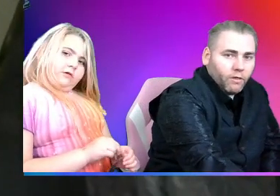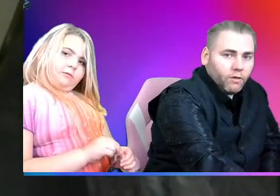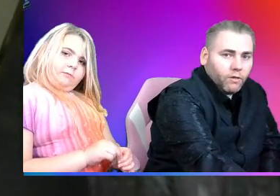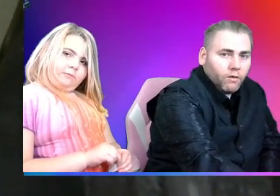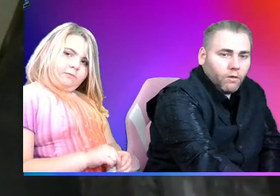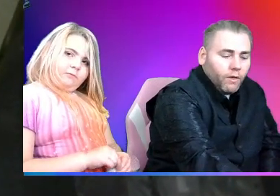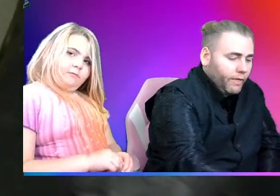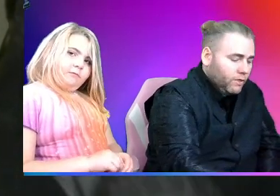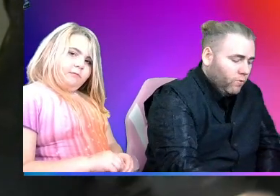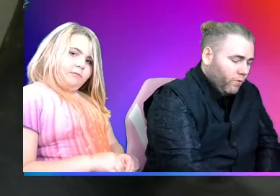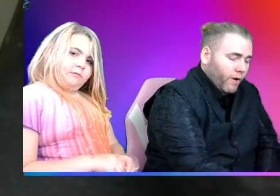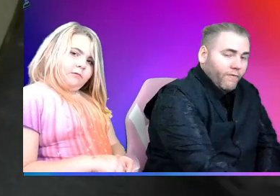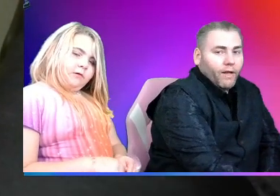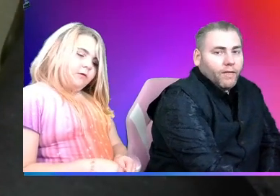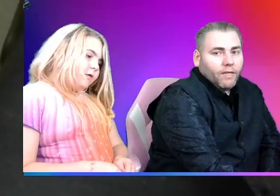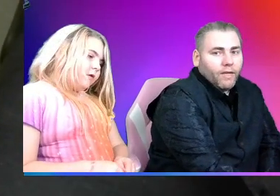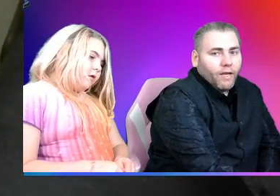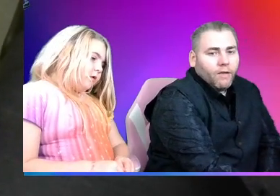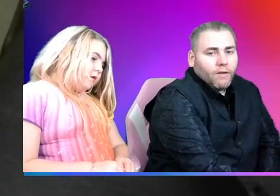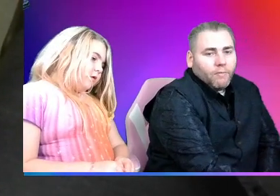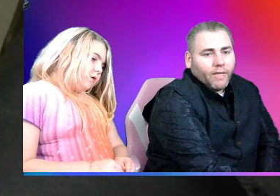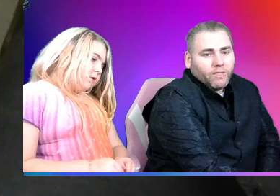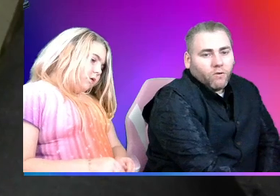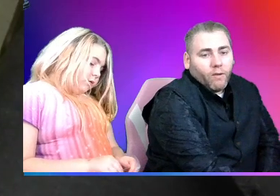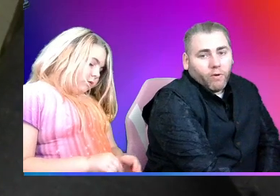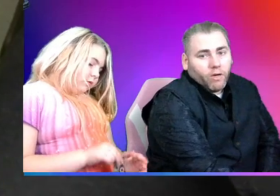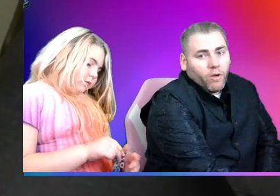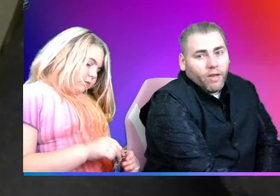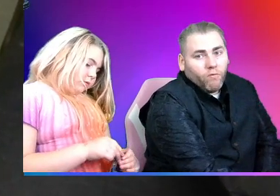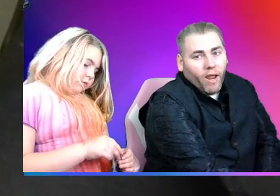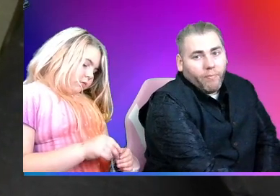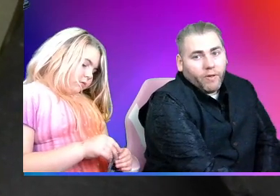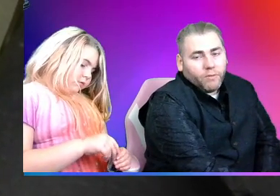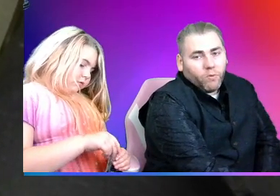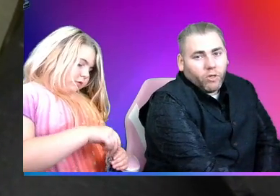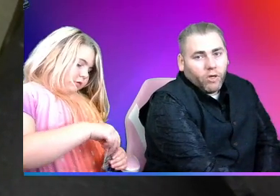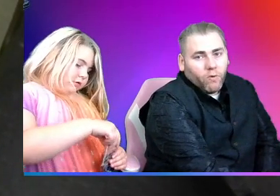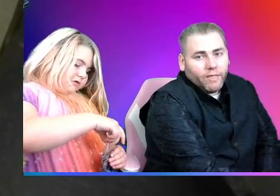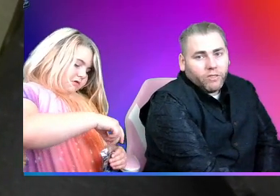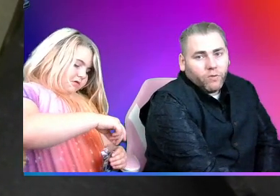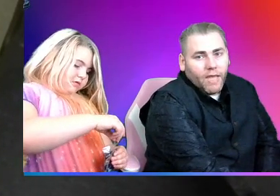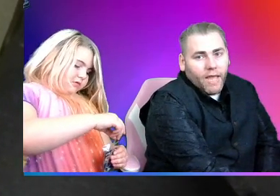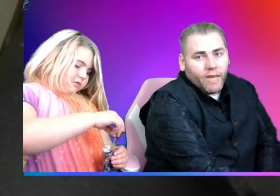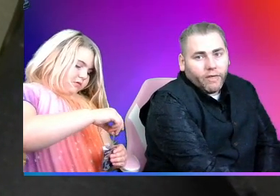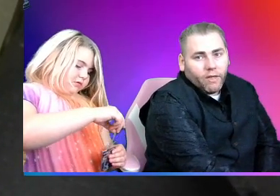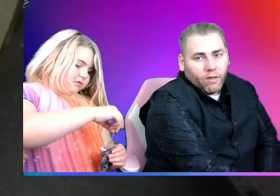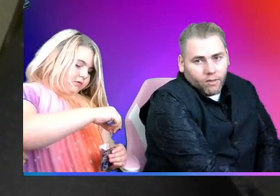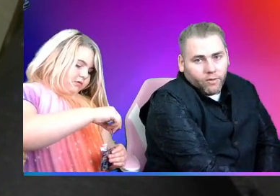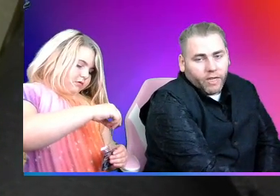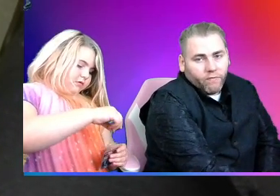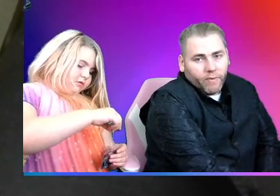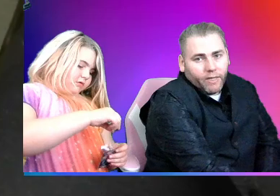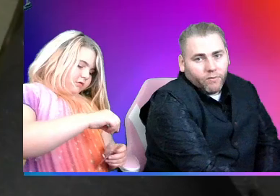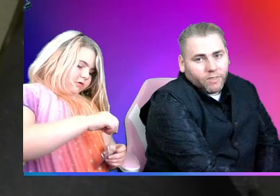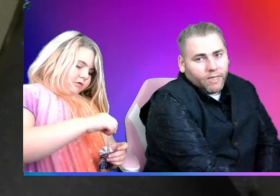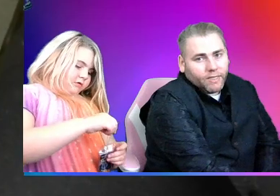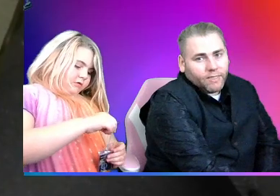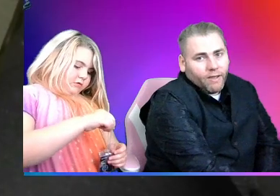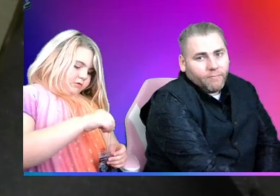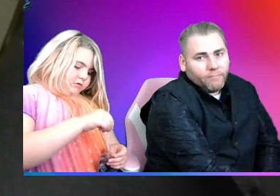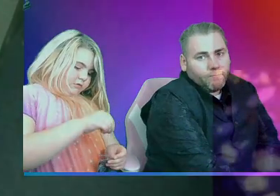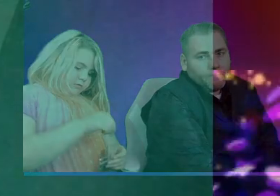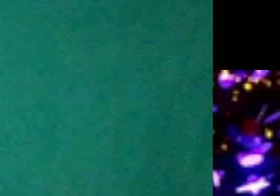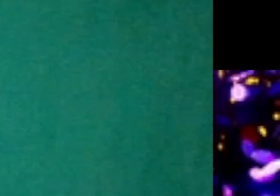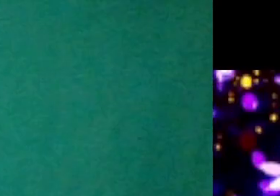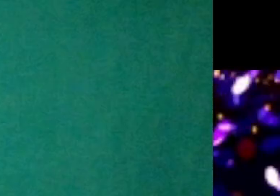work? It doesn't work. We haven't hotkeyed it yet. But that's okay. We're going to go ahead and wrap it up. So we're going to go into the end. Thank you, everybody. We'll see you next